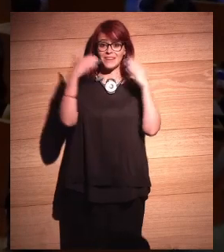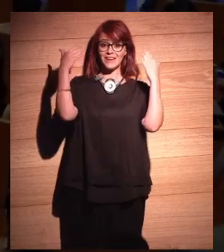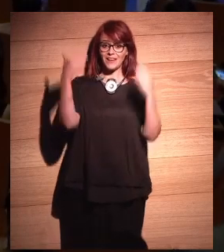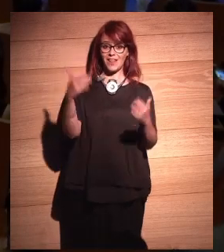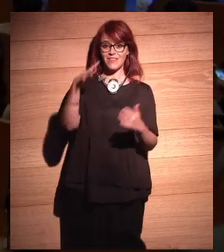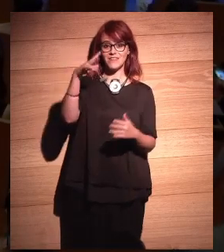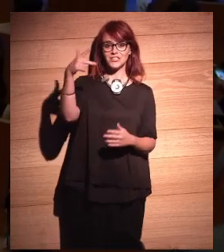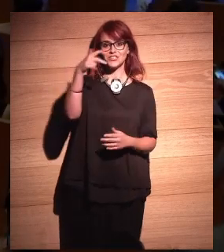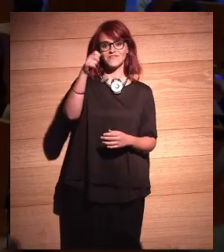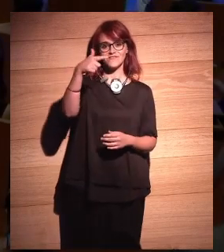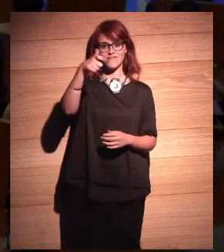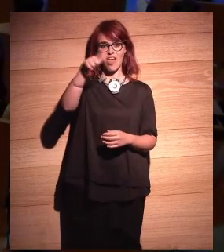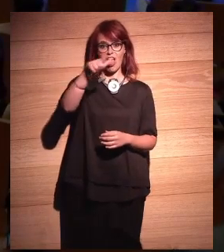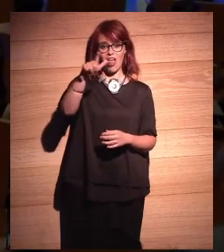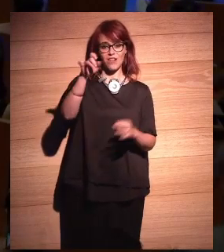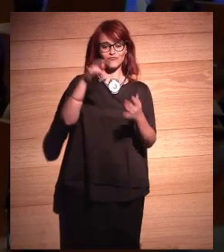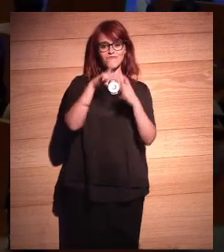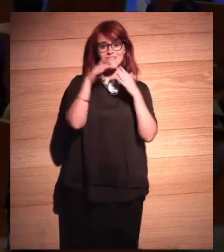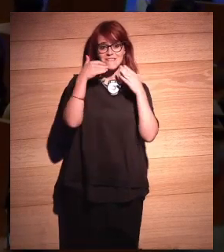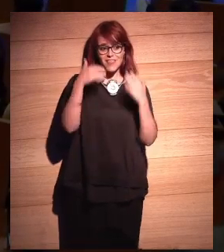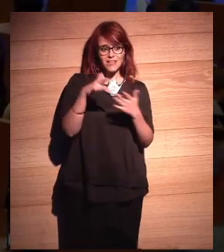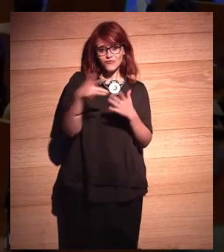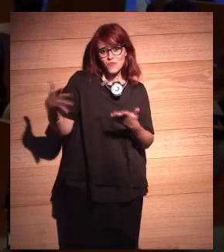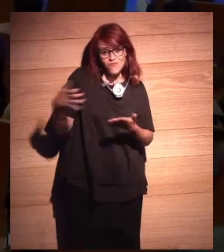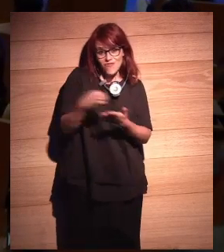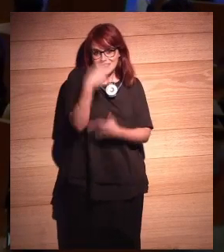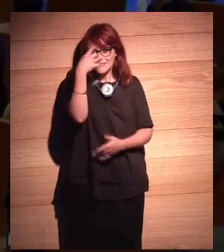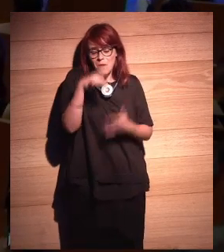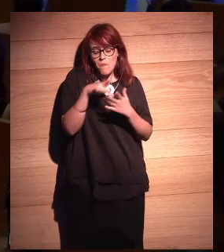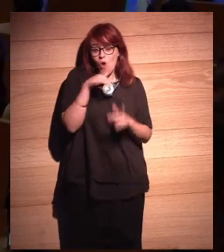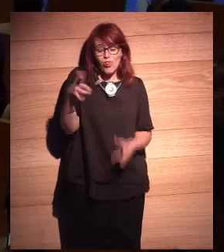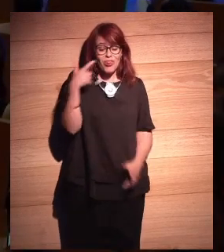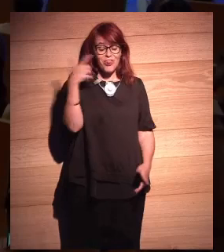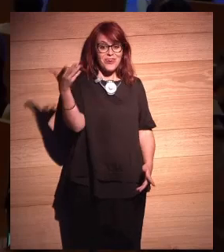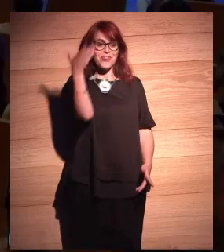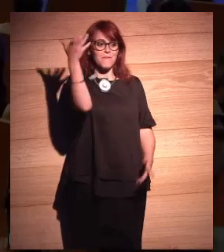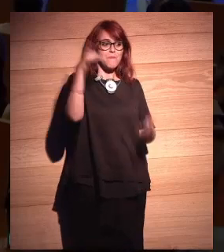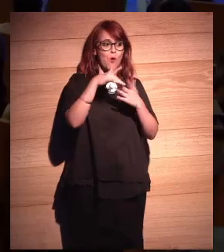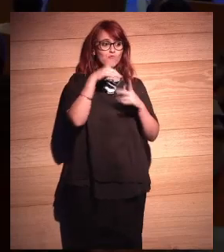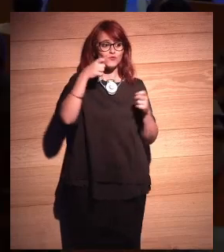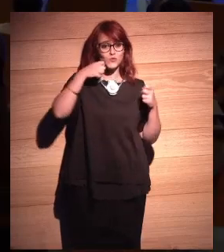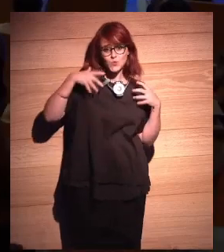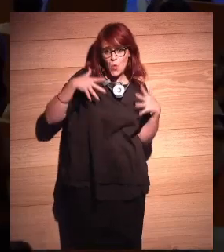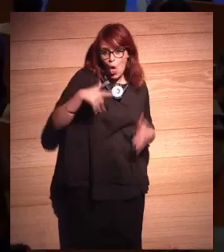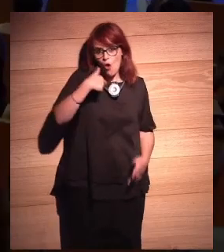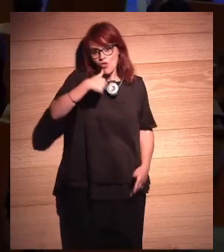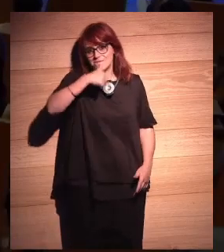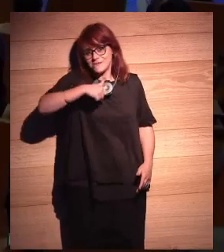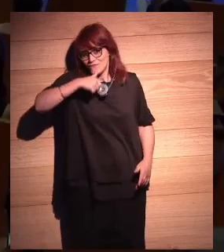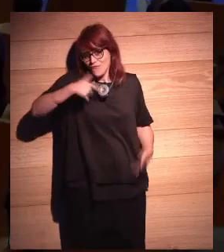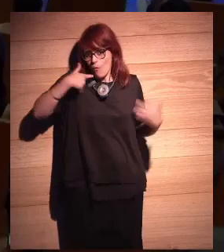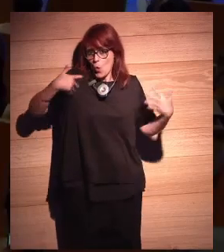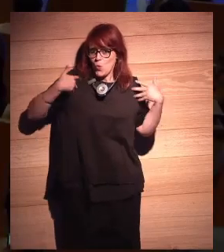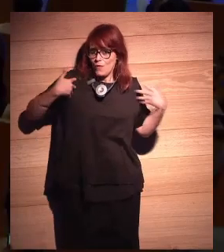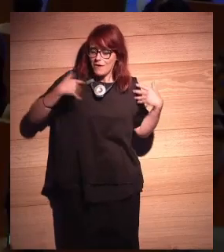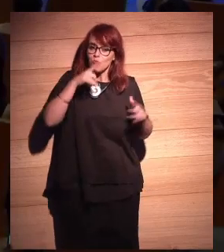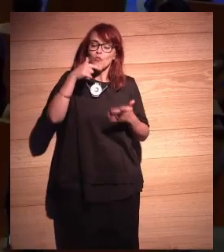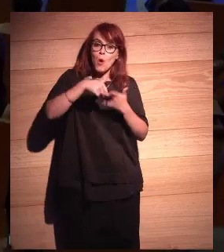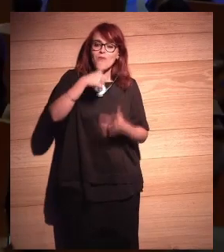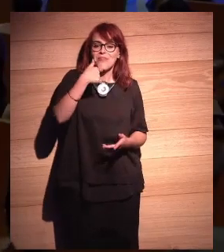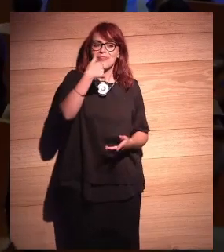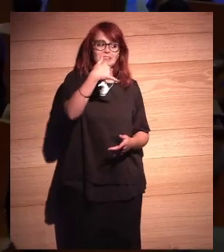A Chagall, que tiene de todo salvo una diva, porque por los... For